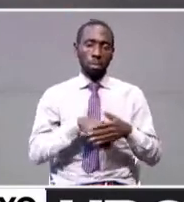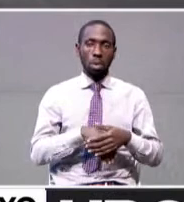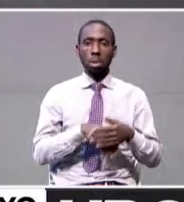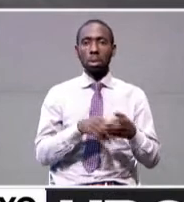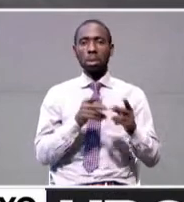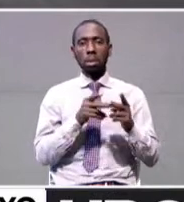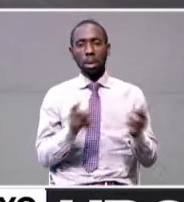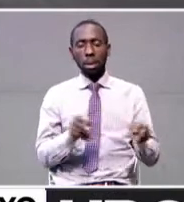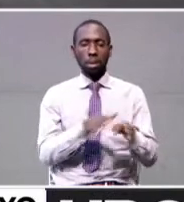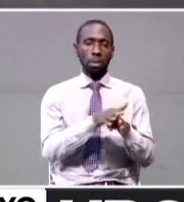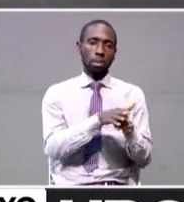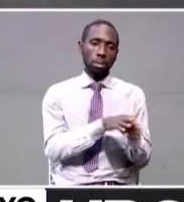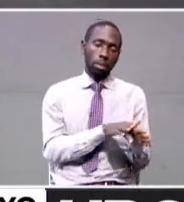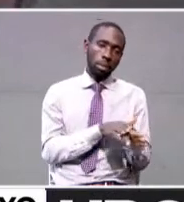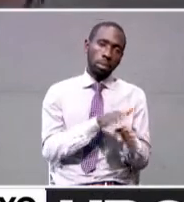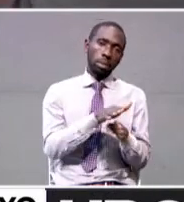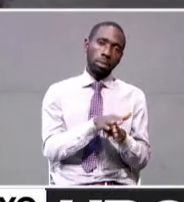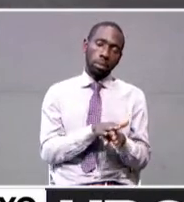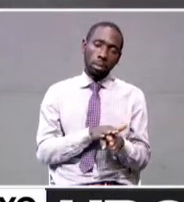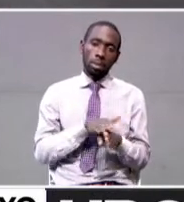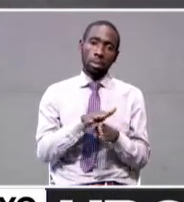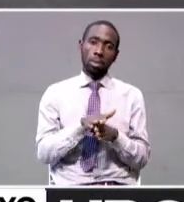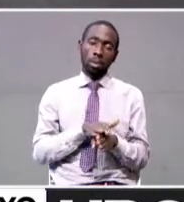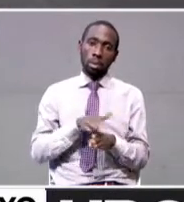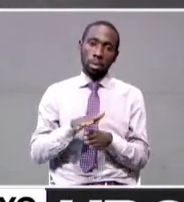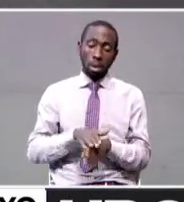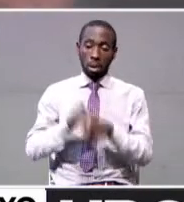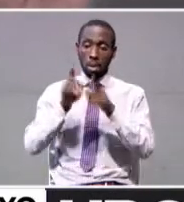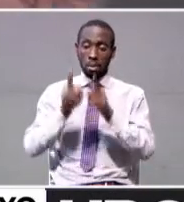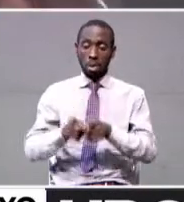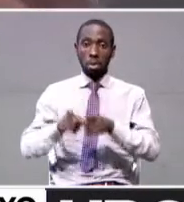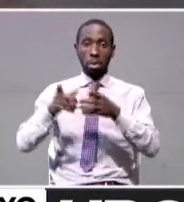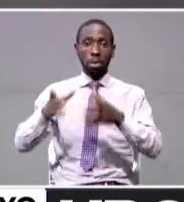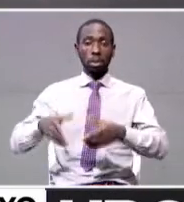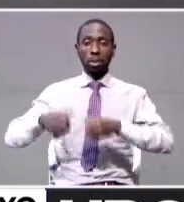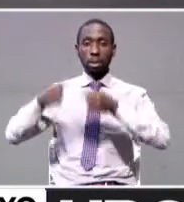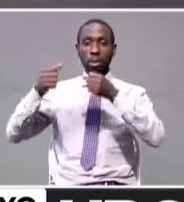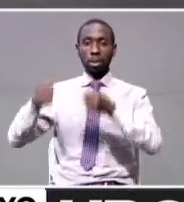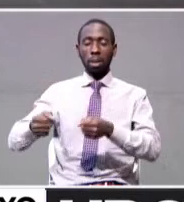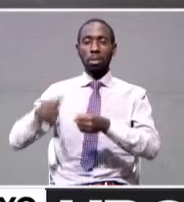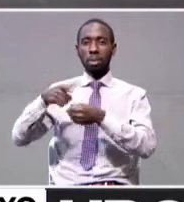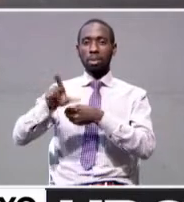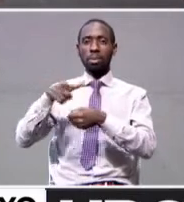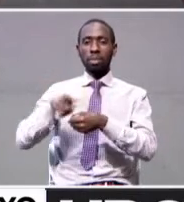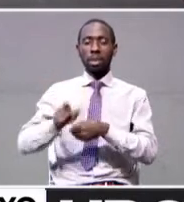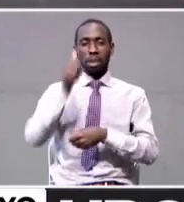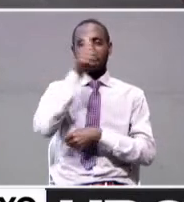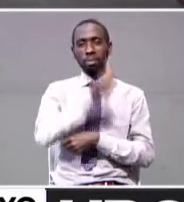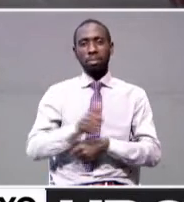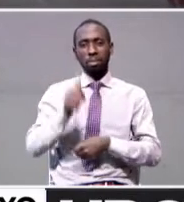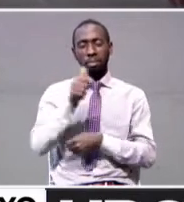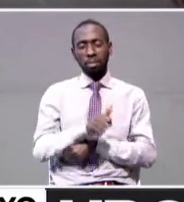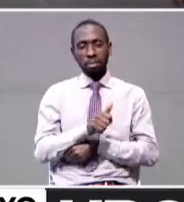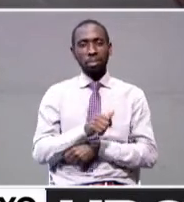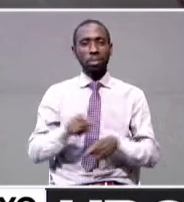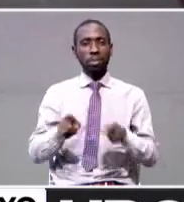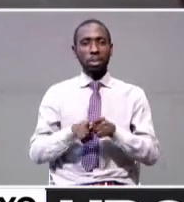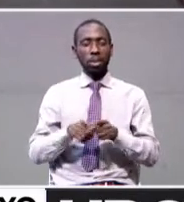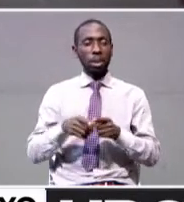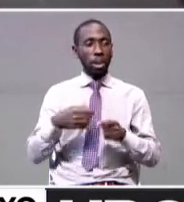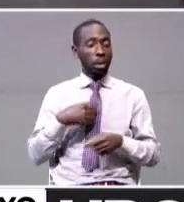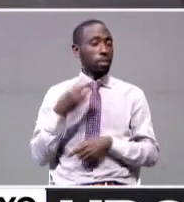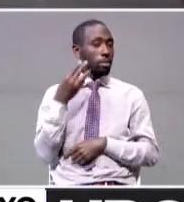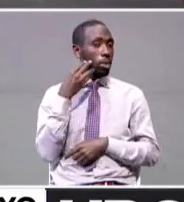etandiike empolampola bweneetuuka ku Champions League eya Africa mulimu $1 million